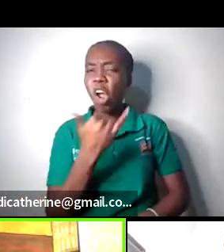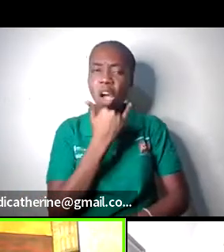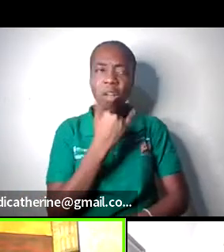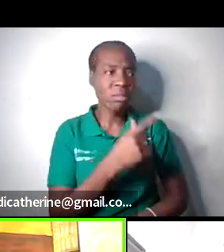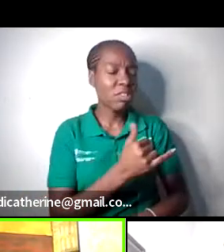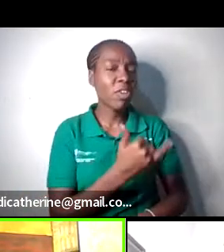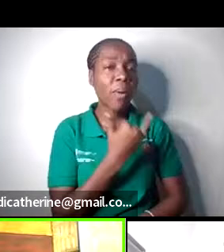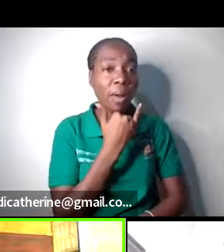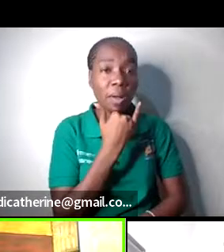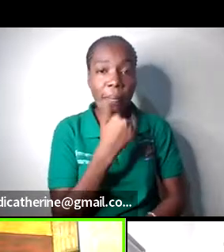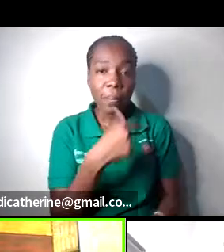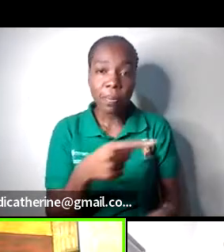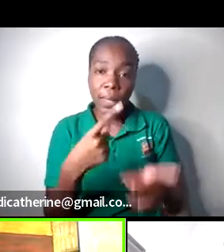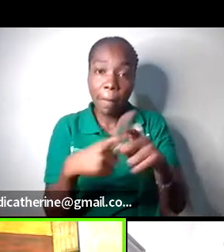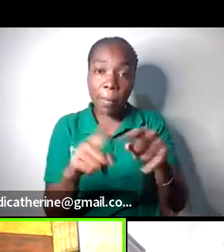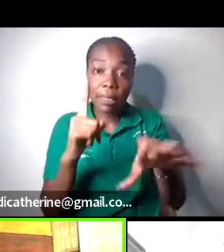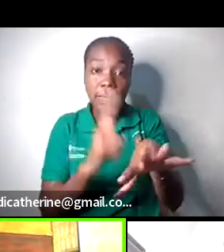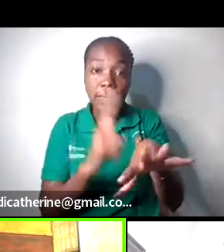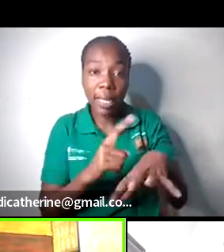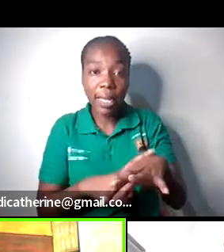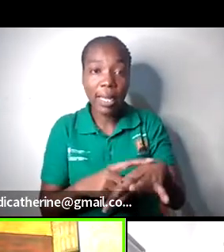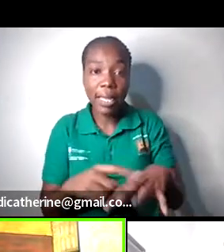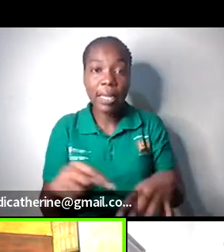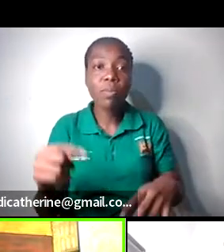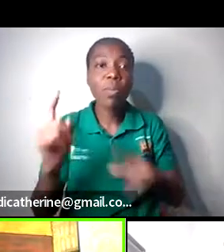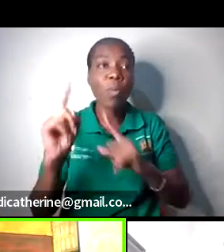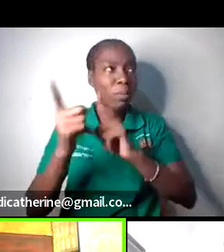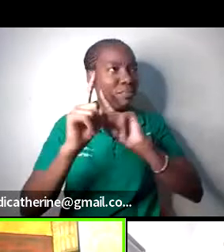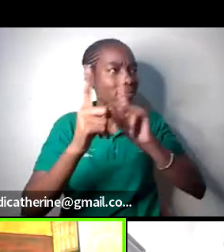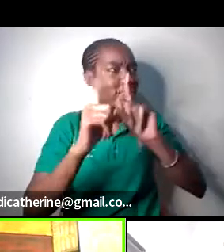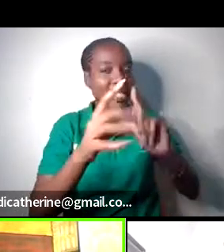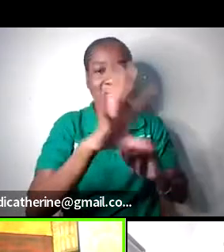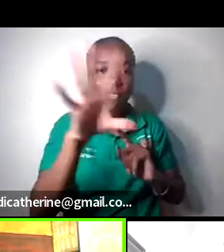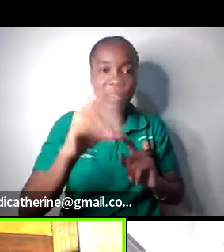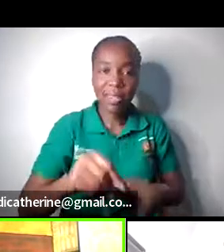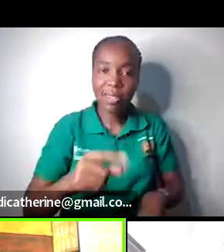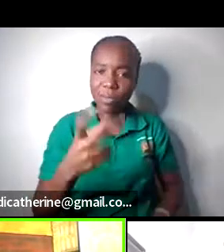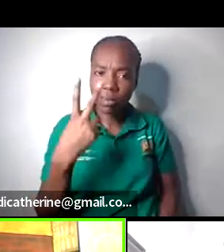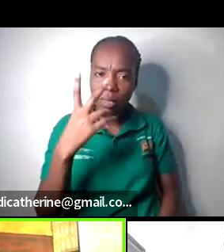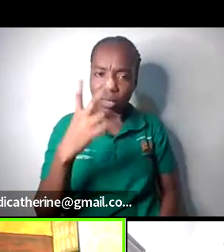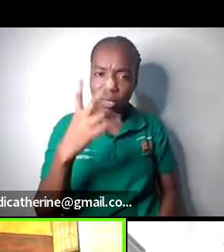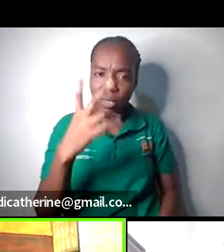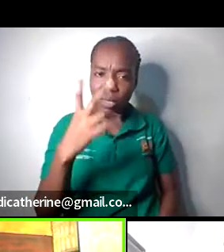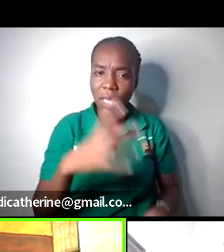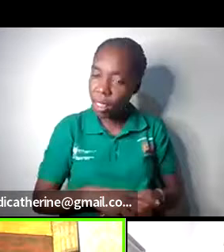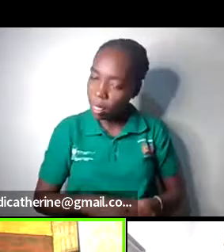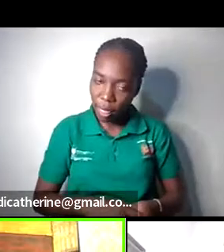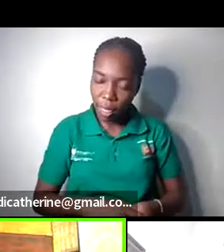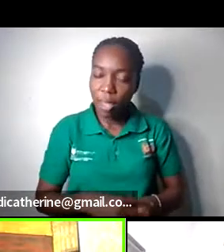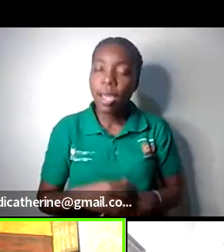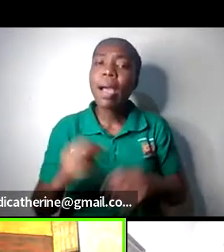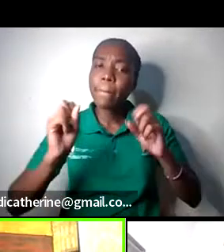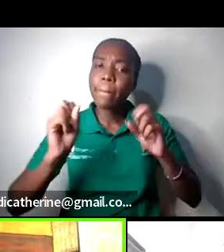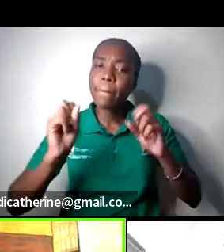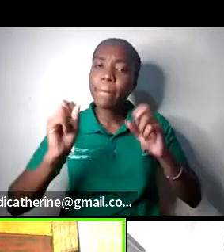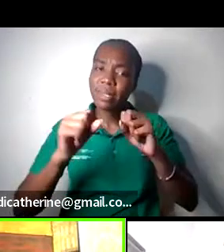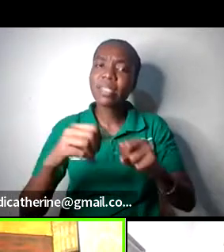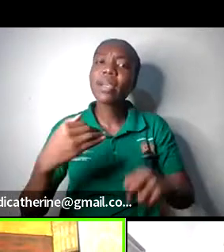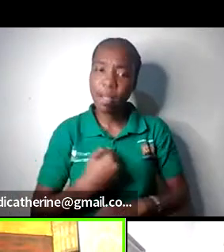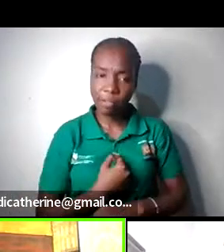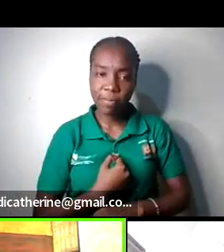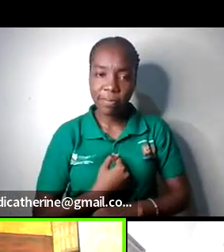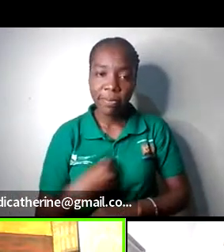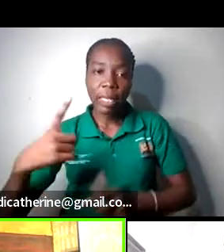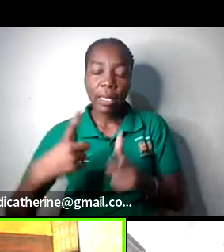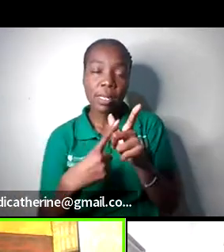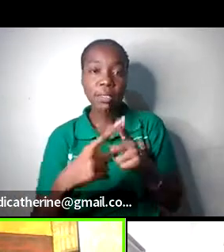to go around Africa, you realize the enormous potential that we have. And even more so, you start